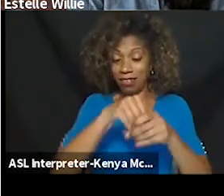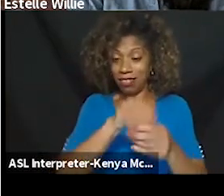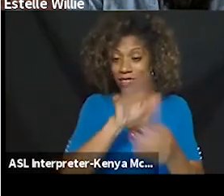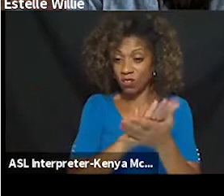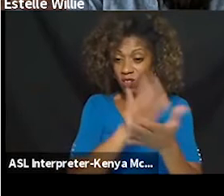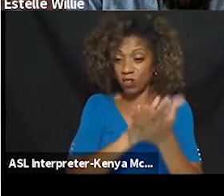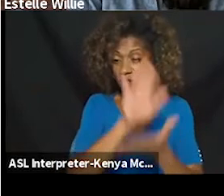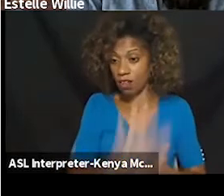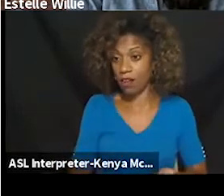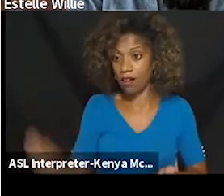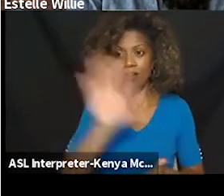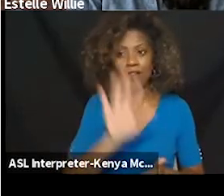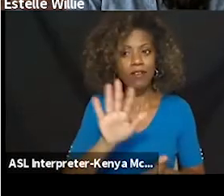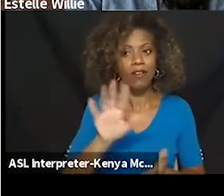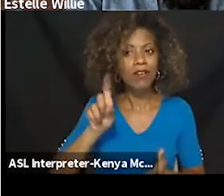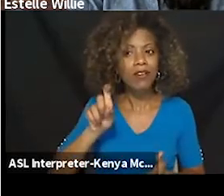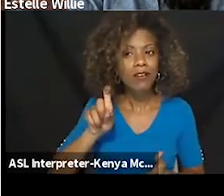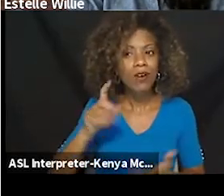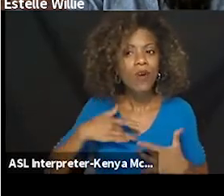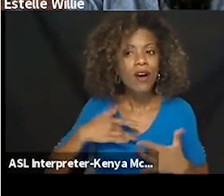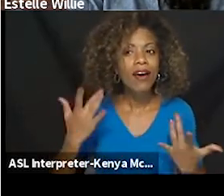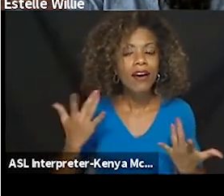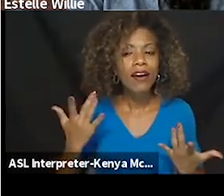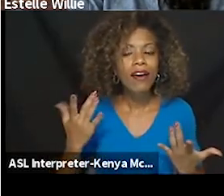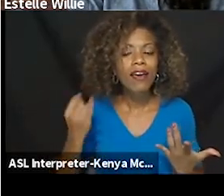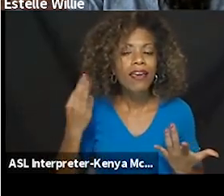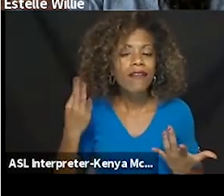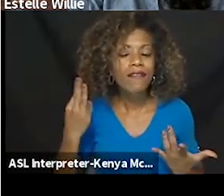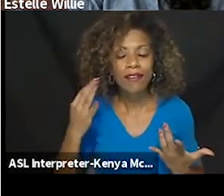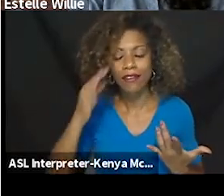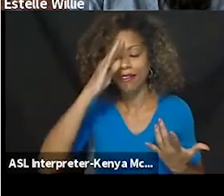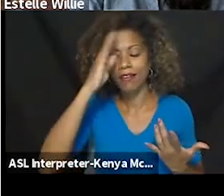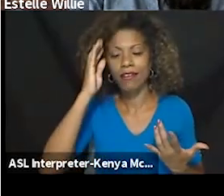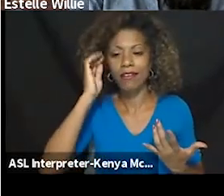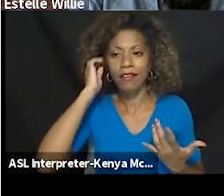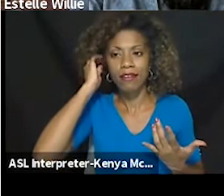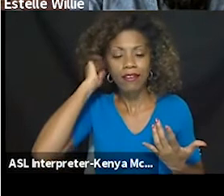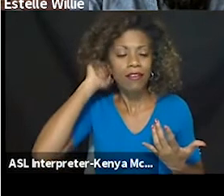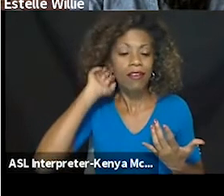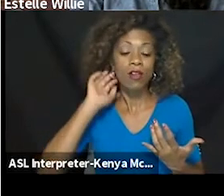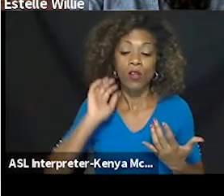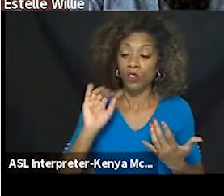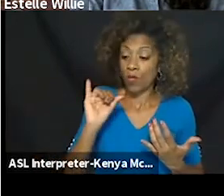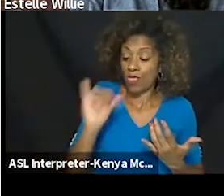our Taking Back Control report. And it brought together the testing capacity, what that could look like,